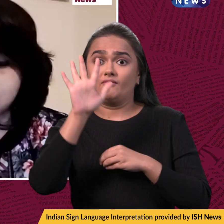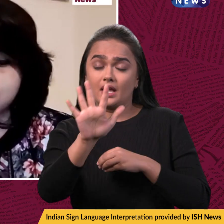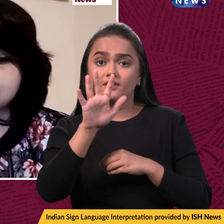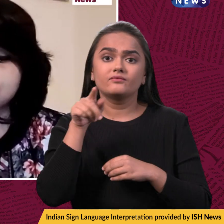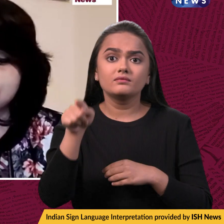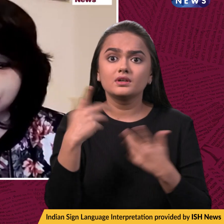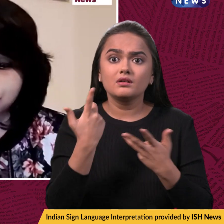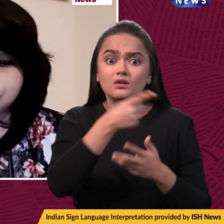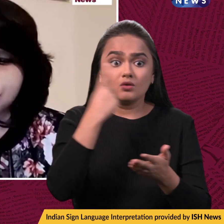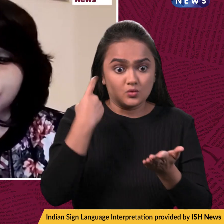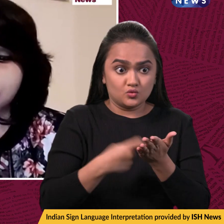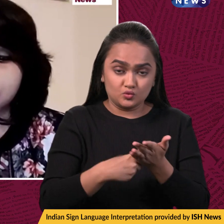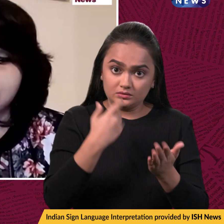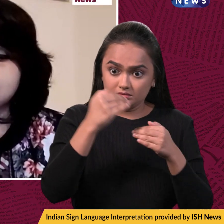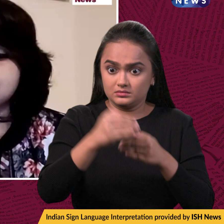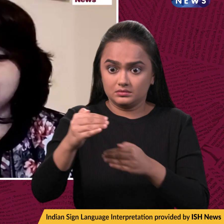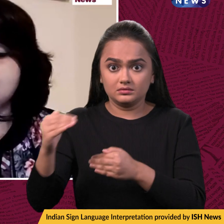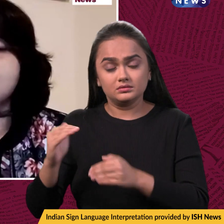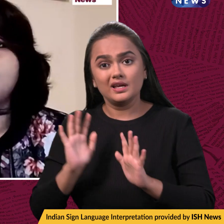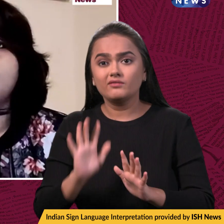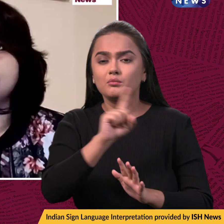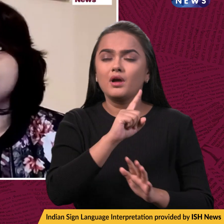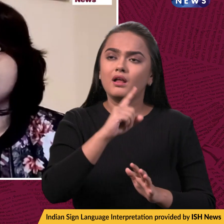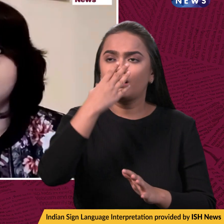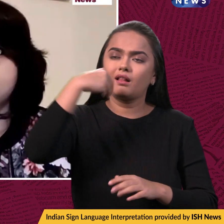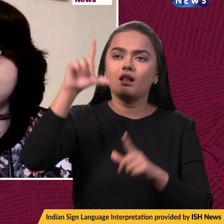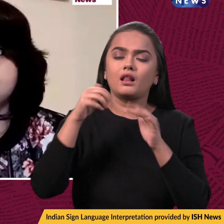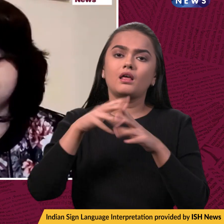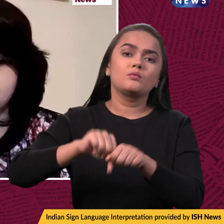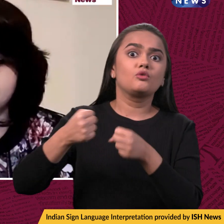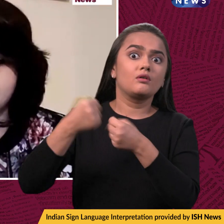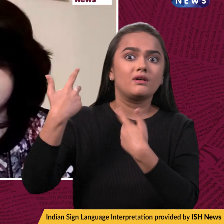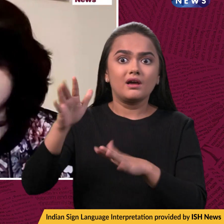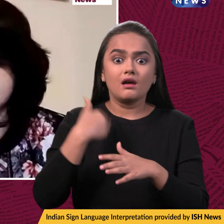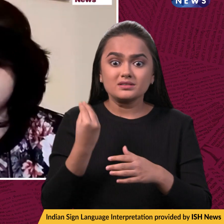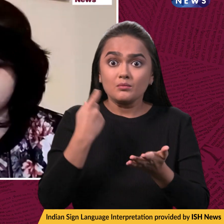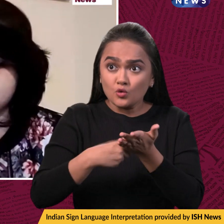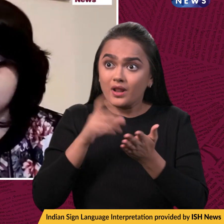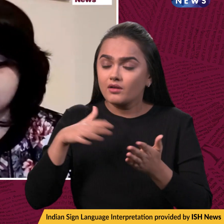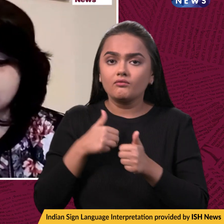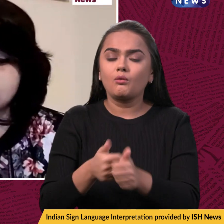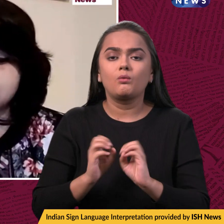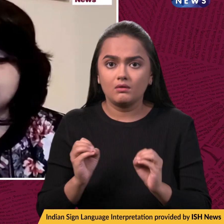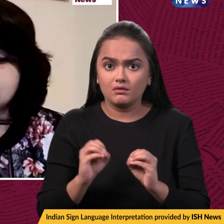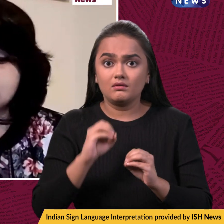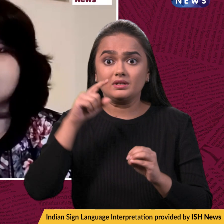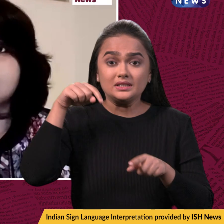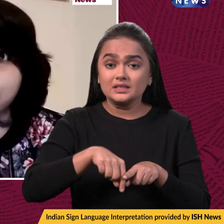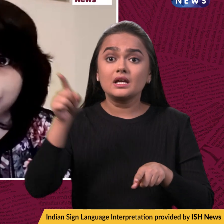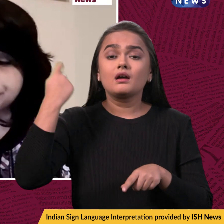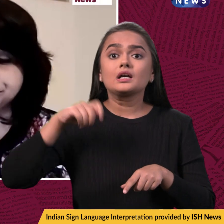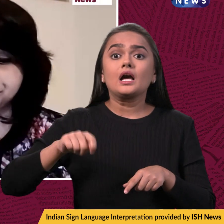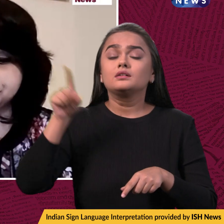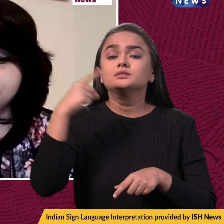43D5, which is restrictions on grant of bail of the Unlawful Activities Prevention Act. Now, the police said,